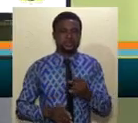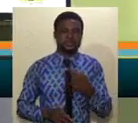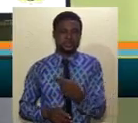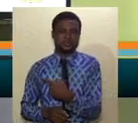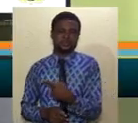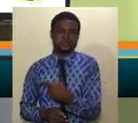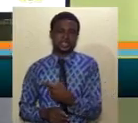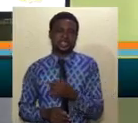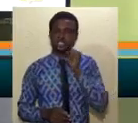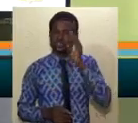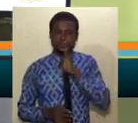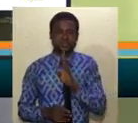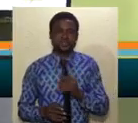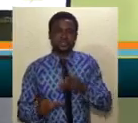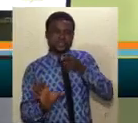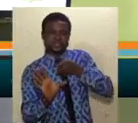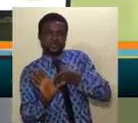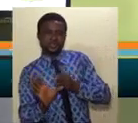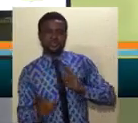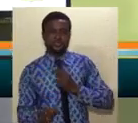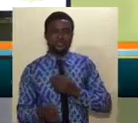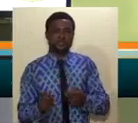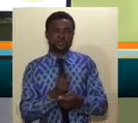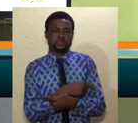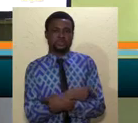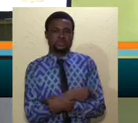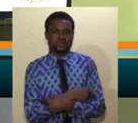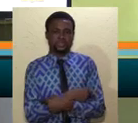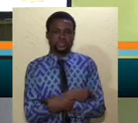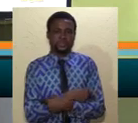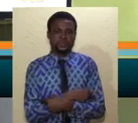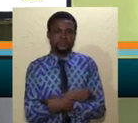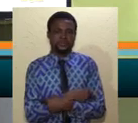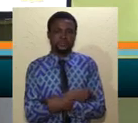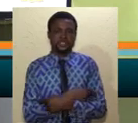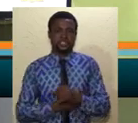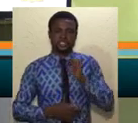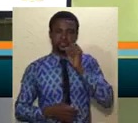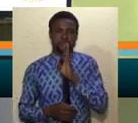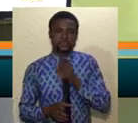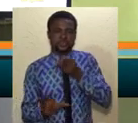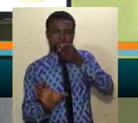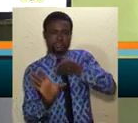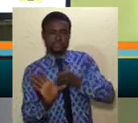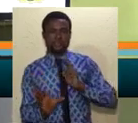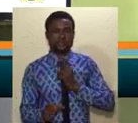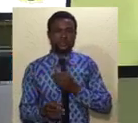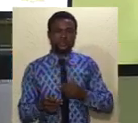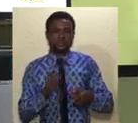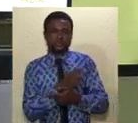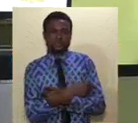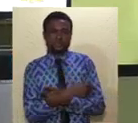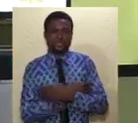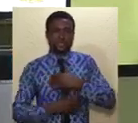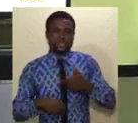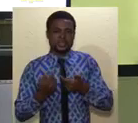Vivo. She will be joining us today. I think it's Vivo Adeniyi, yes, sorry, pardon that. She'll be joining us today and she'll be able to